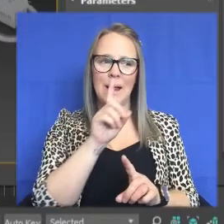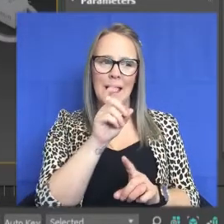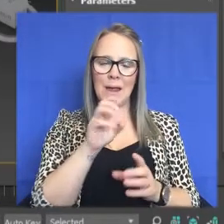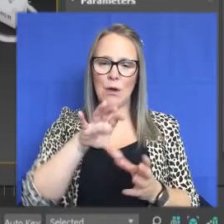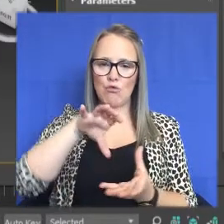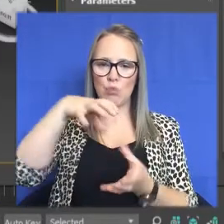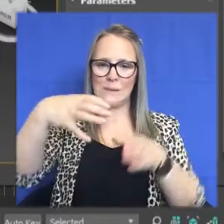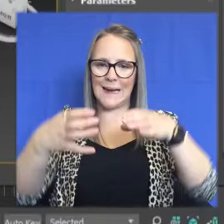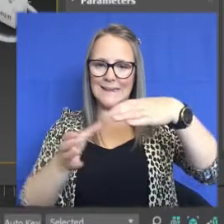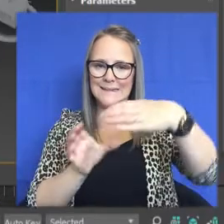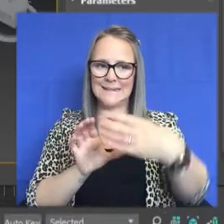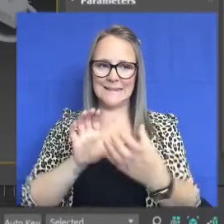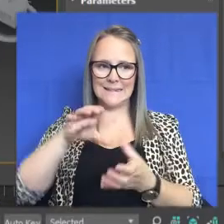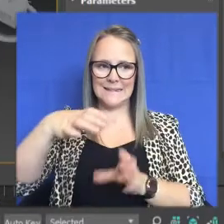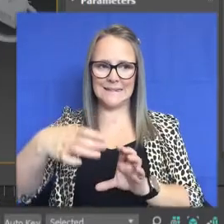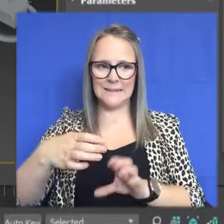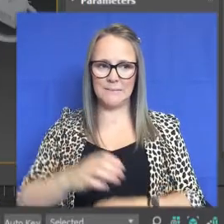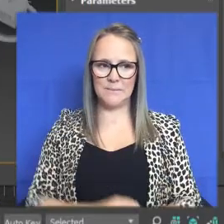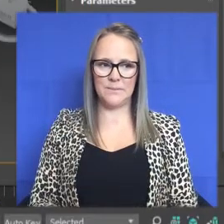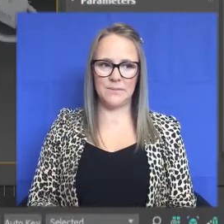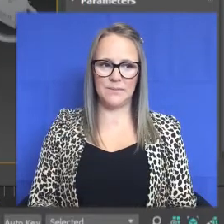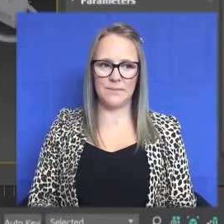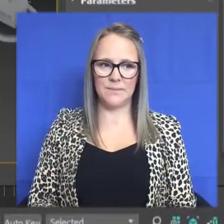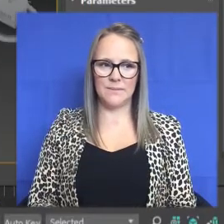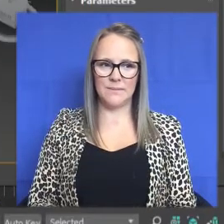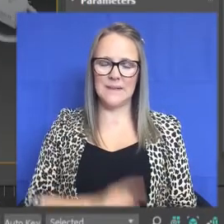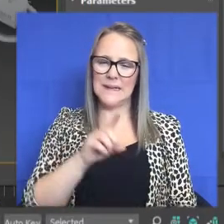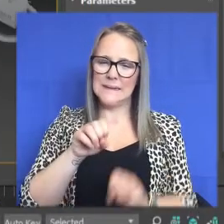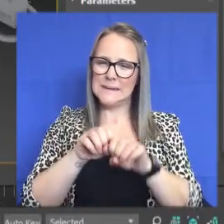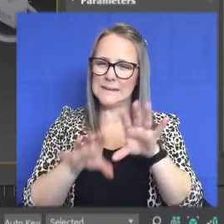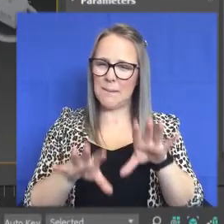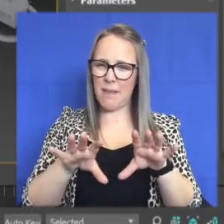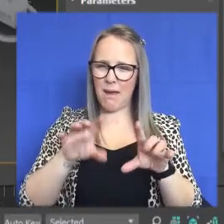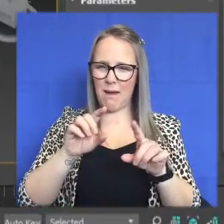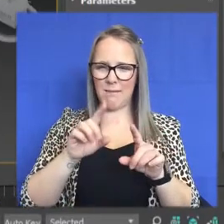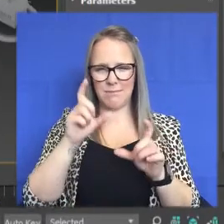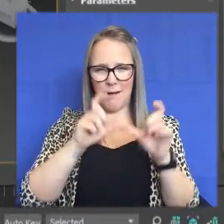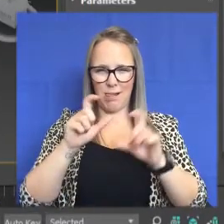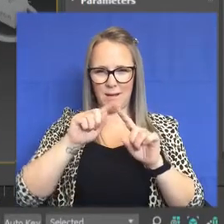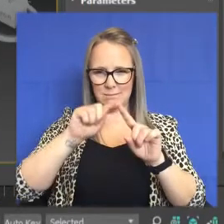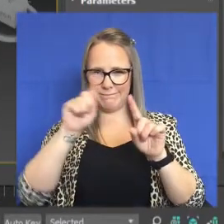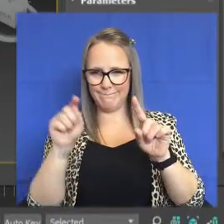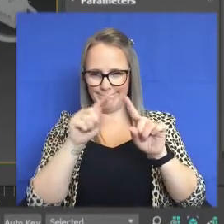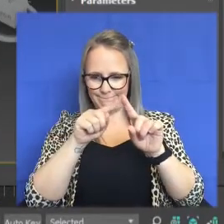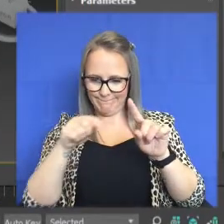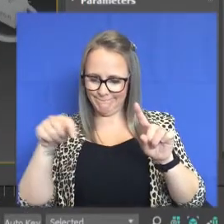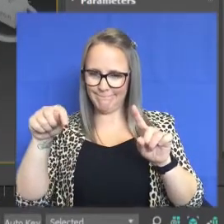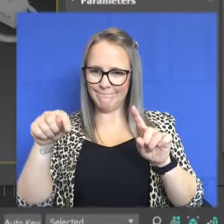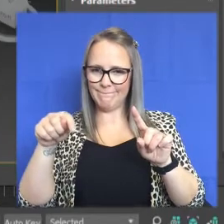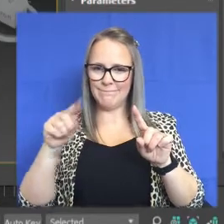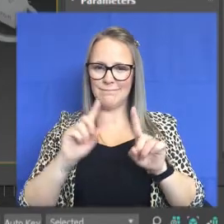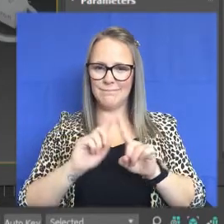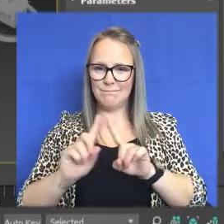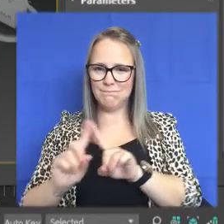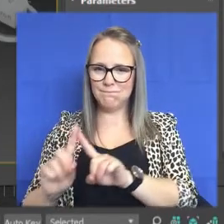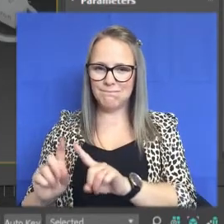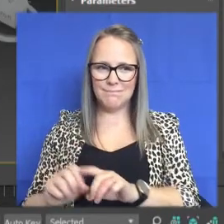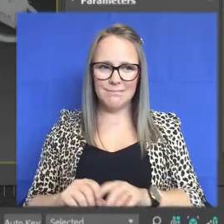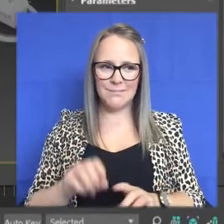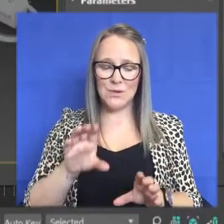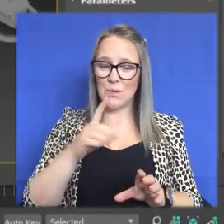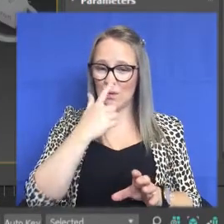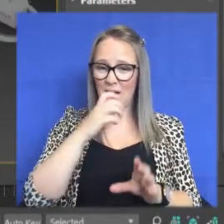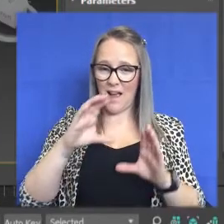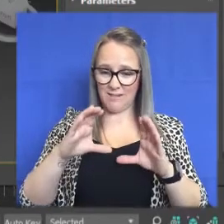rotate. I pull back slightly. A similar function will appear as in from the move tool.